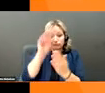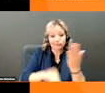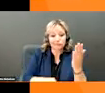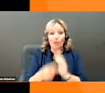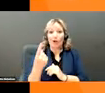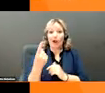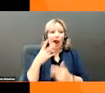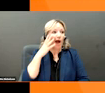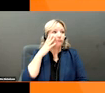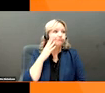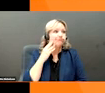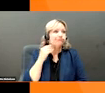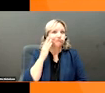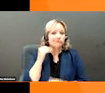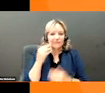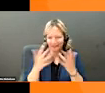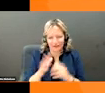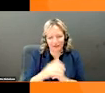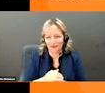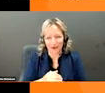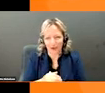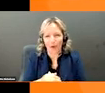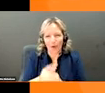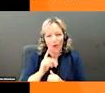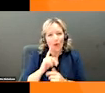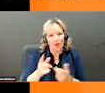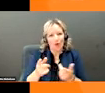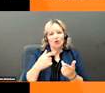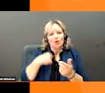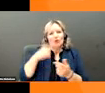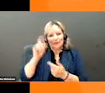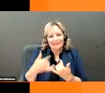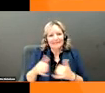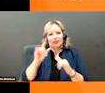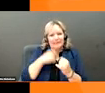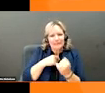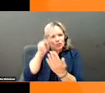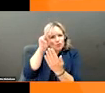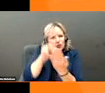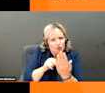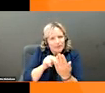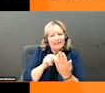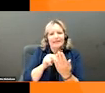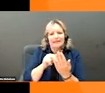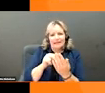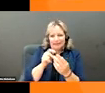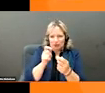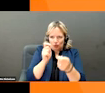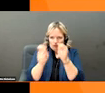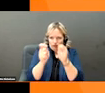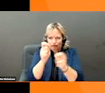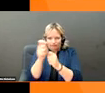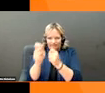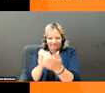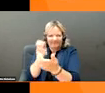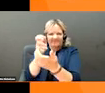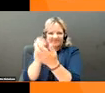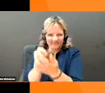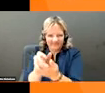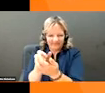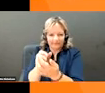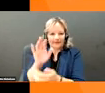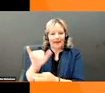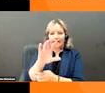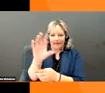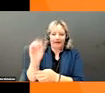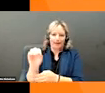going to make it a bit easier, but doesn't mean that you have the collateral for the next one. They really need to be customized. Again,